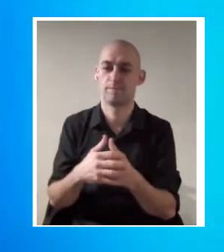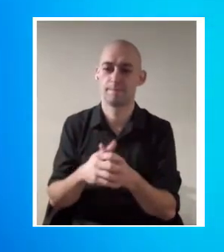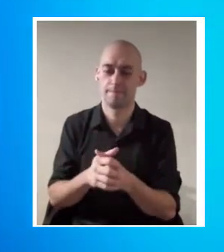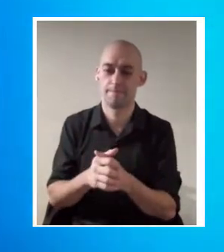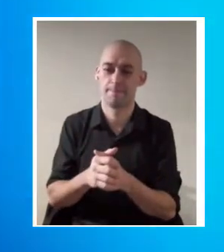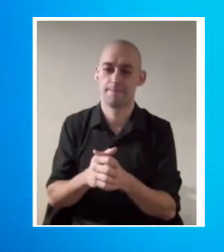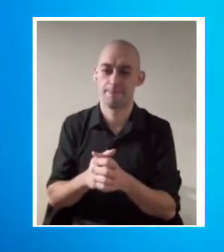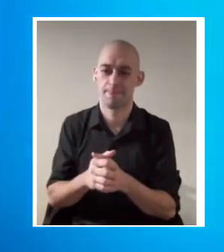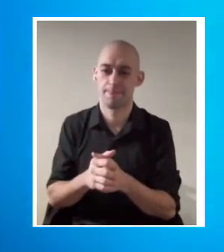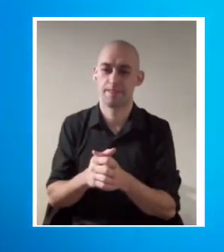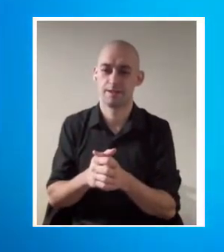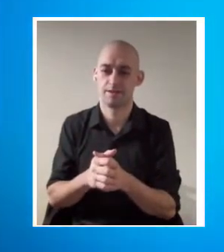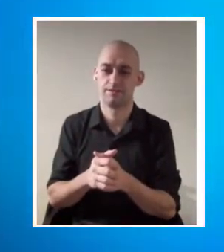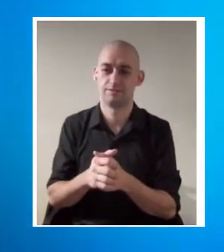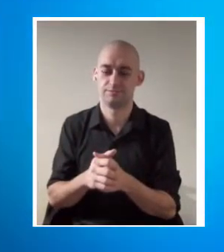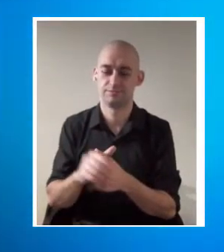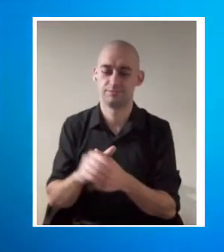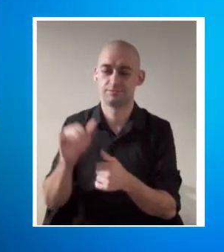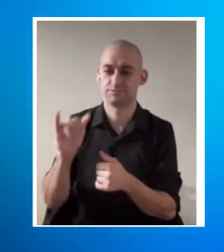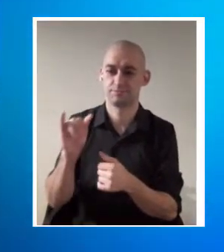like a poll?